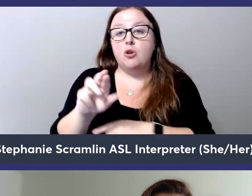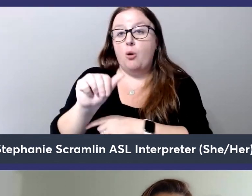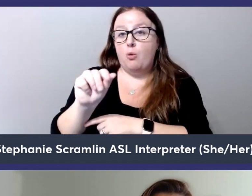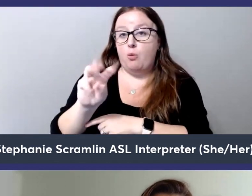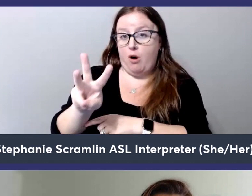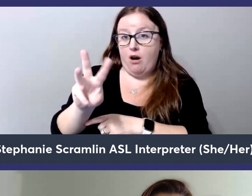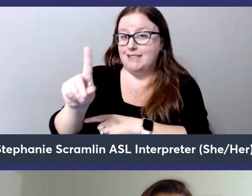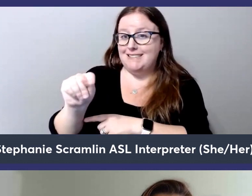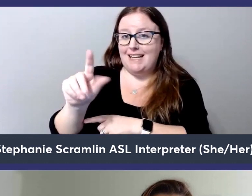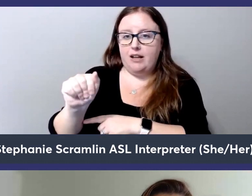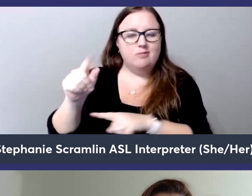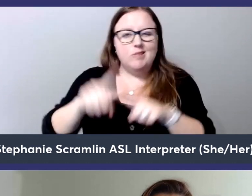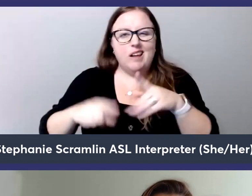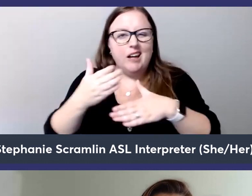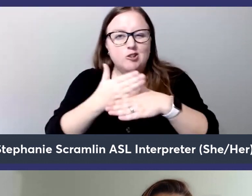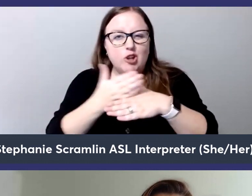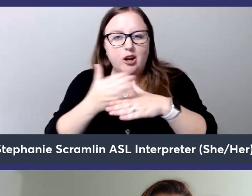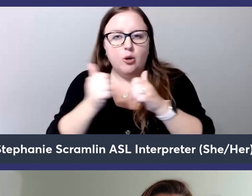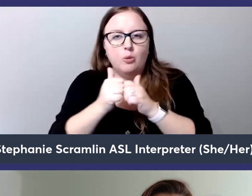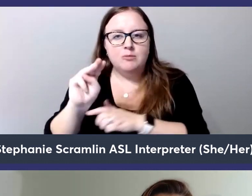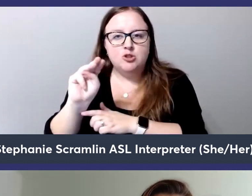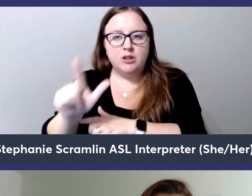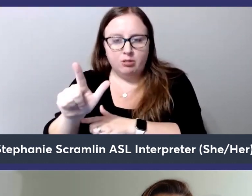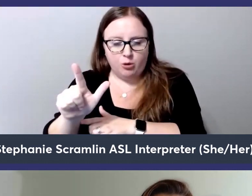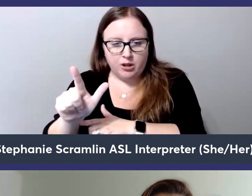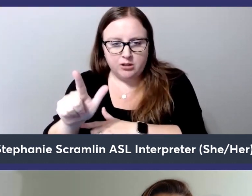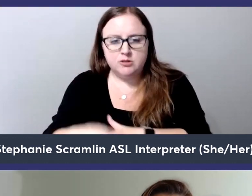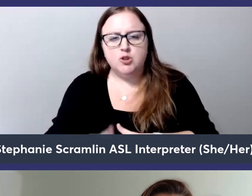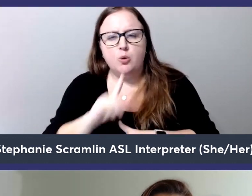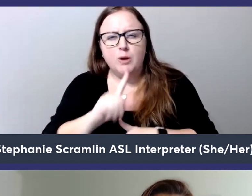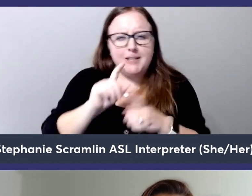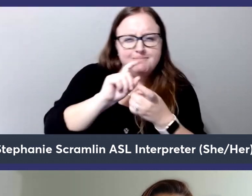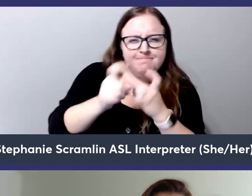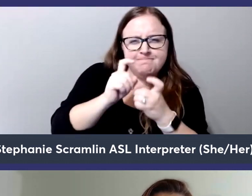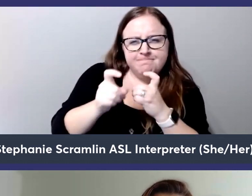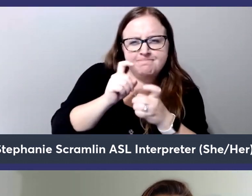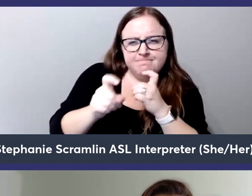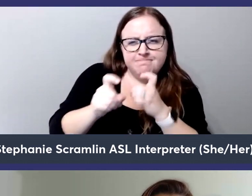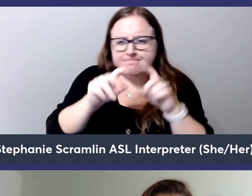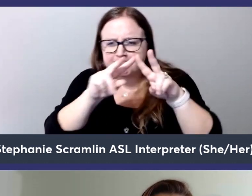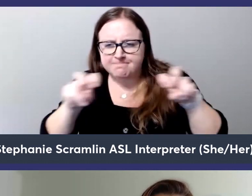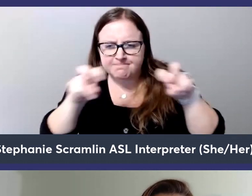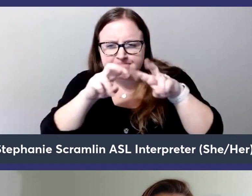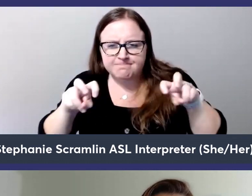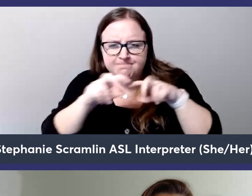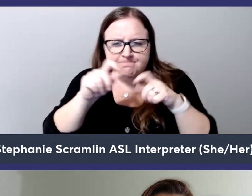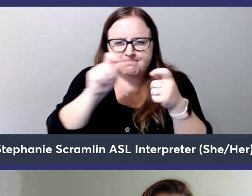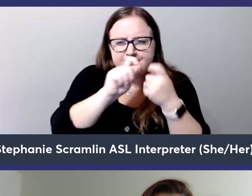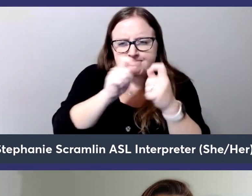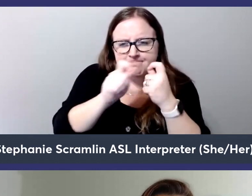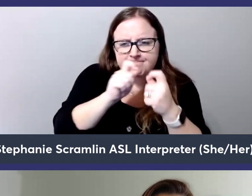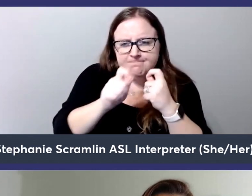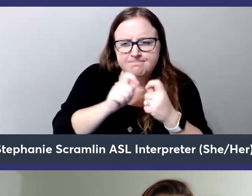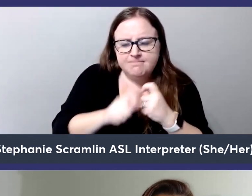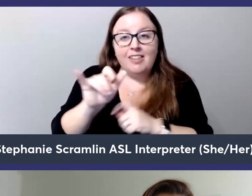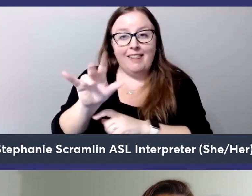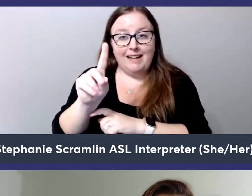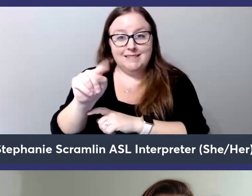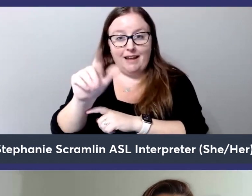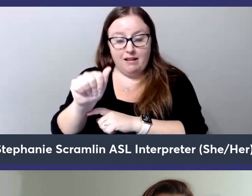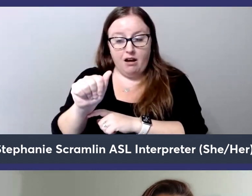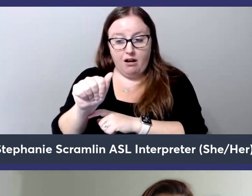not suitable for machine learning. So they do a lot of refining, curating the data. And once the data